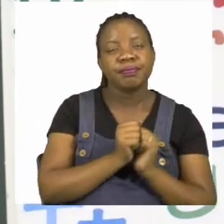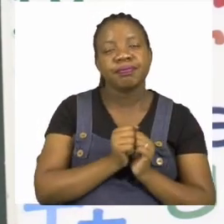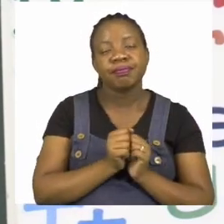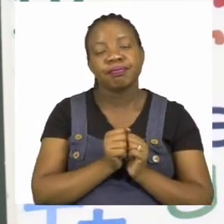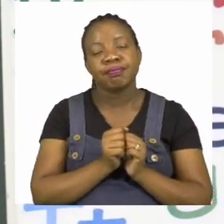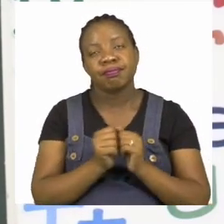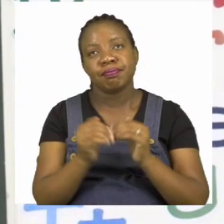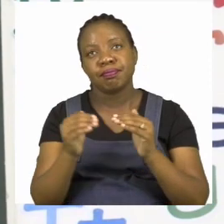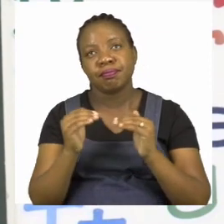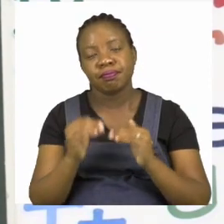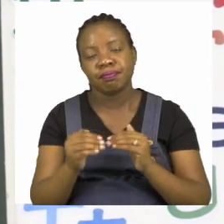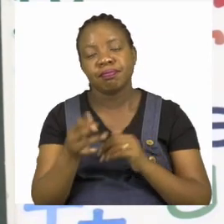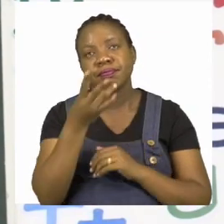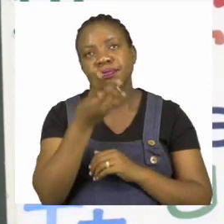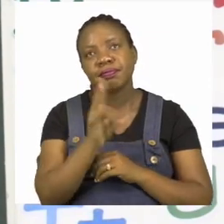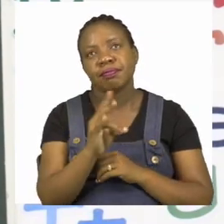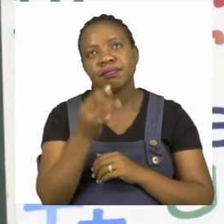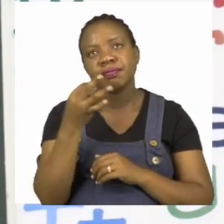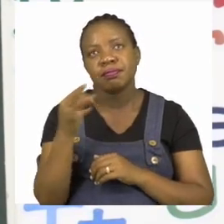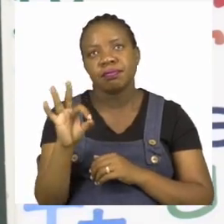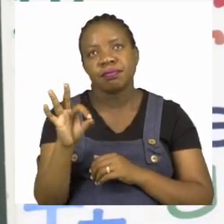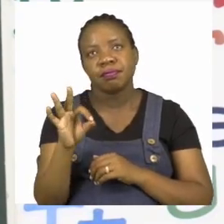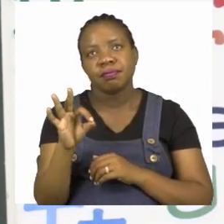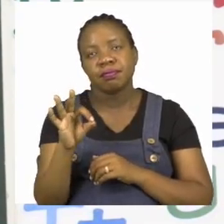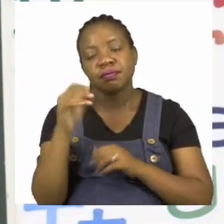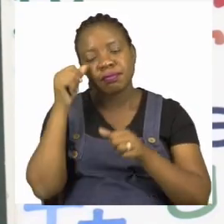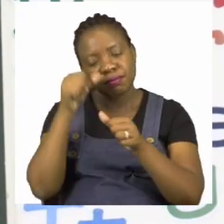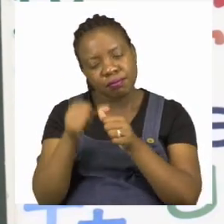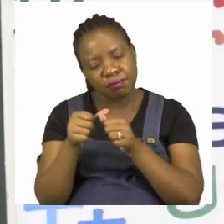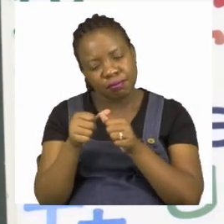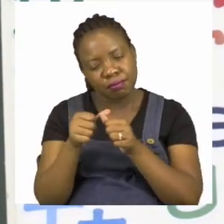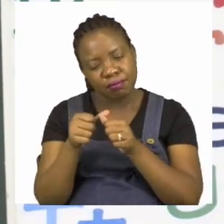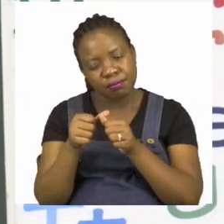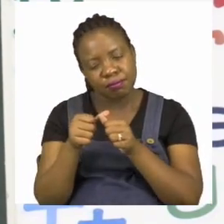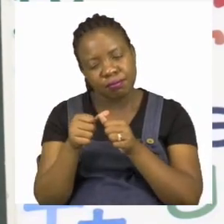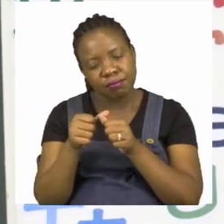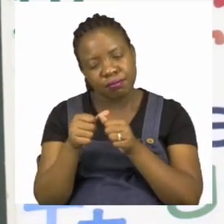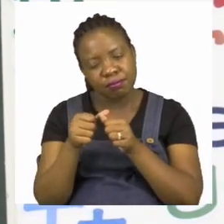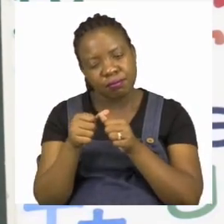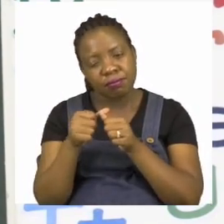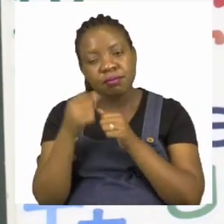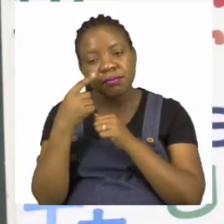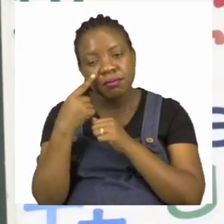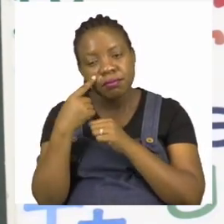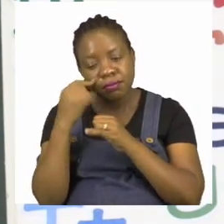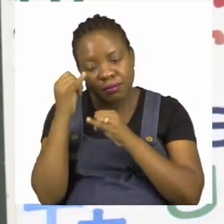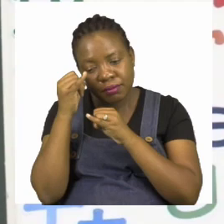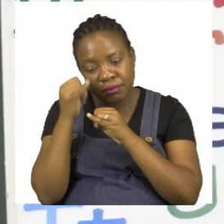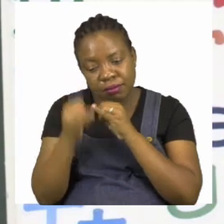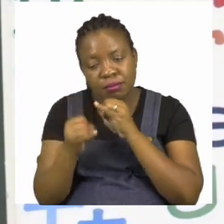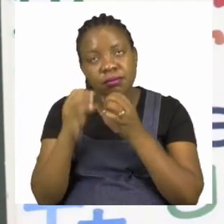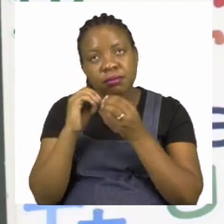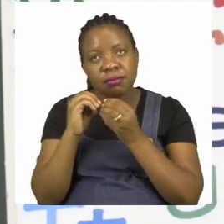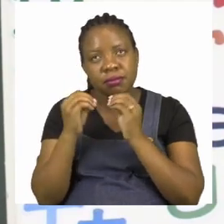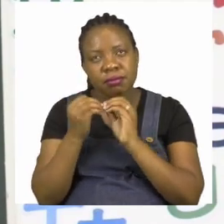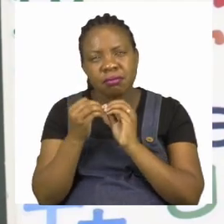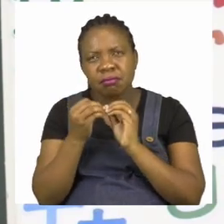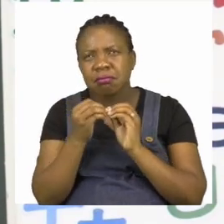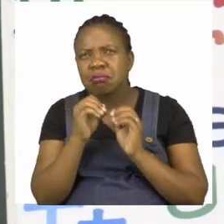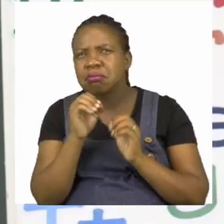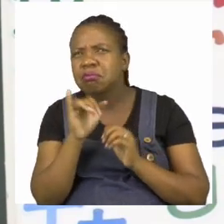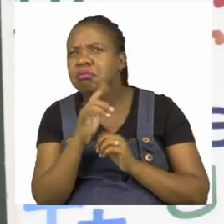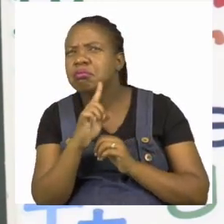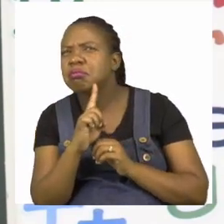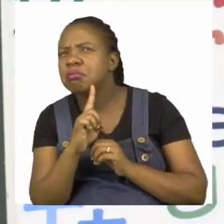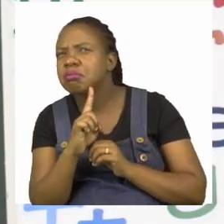one, 79. Remember, it is the 9 we are looking at. So we take that